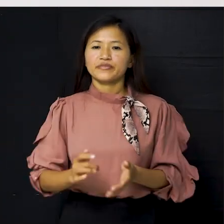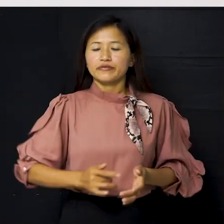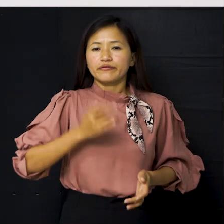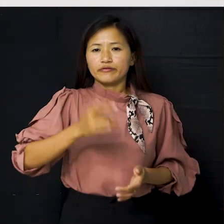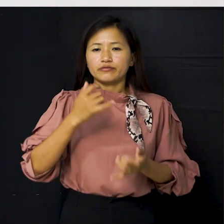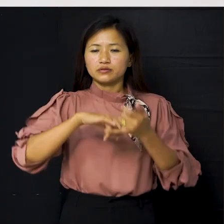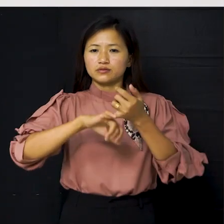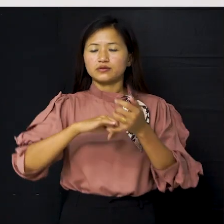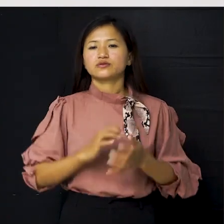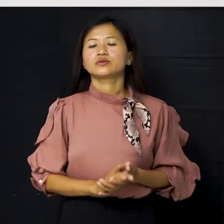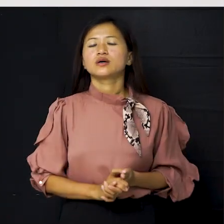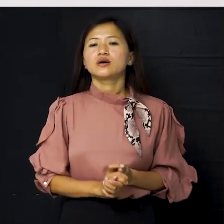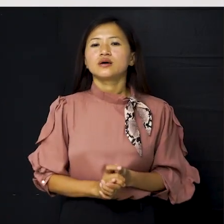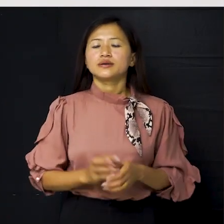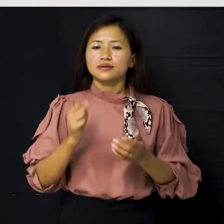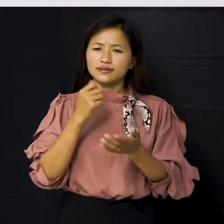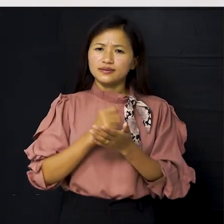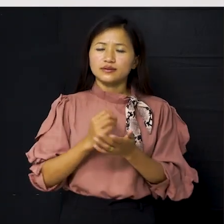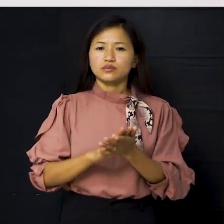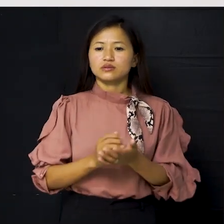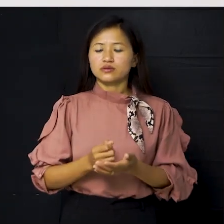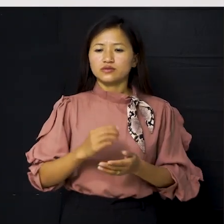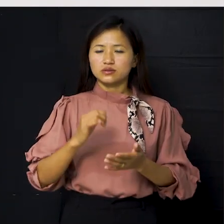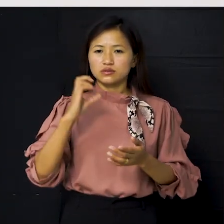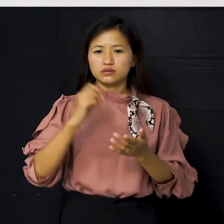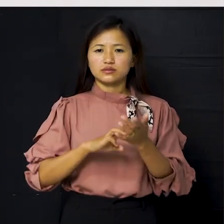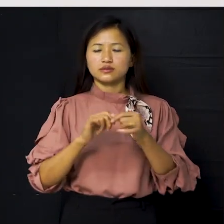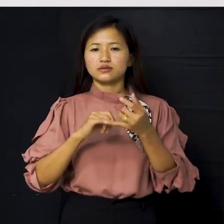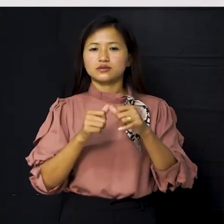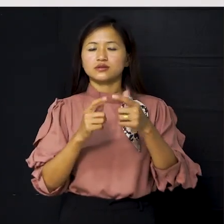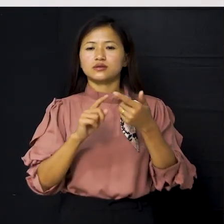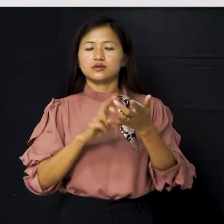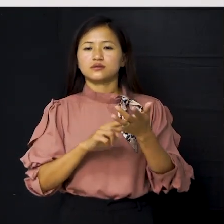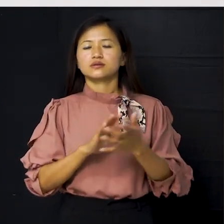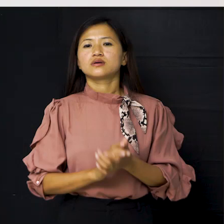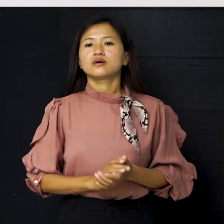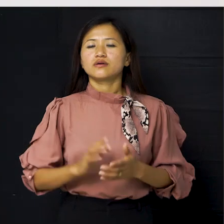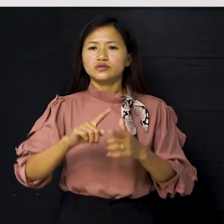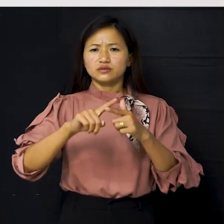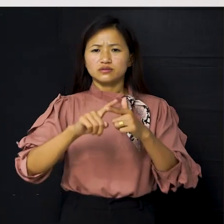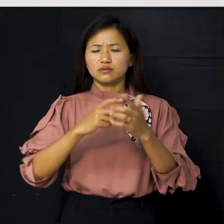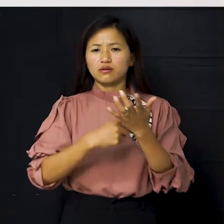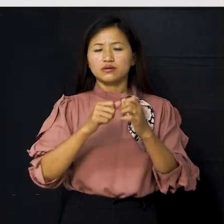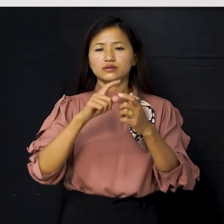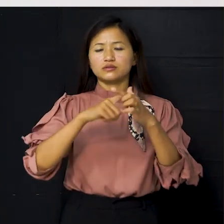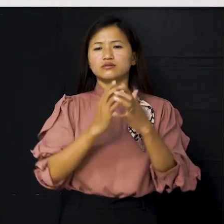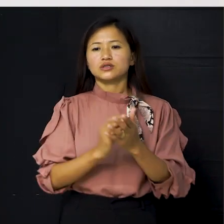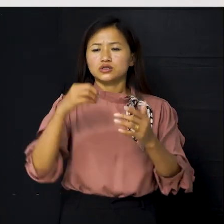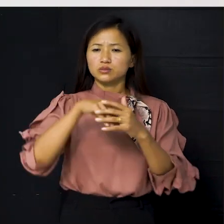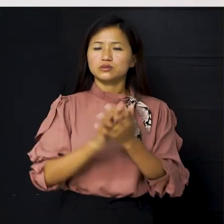to defeat the Mughal Empire, yet because of the constant attacks of these Rajputs, from the rulers